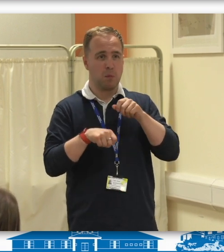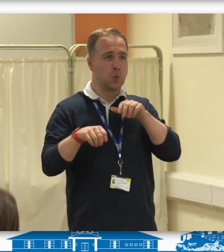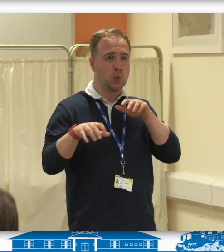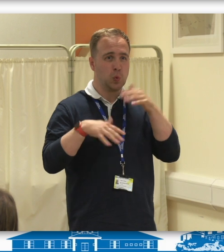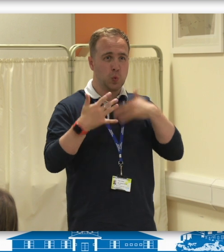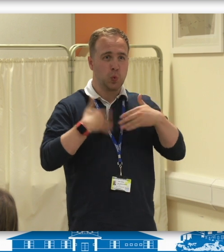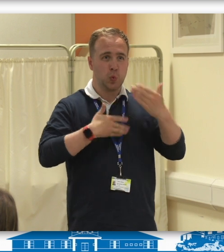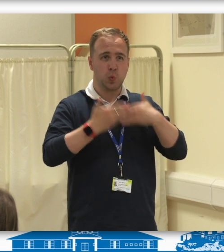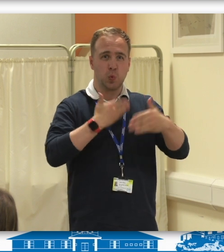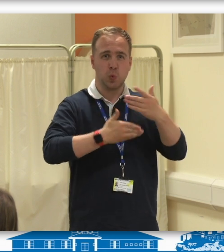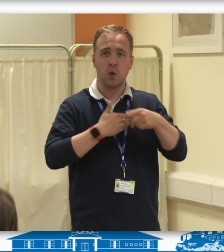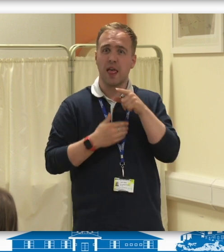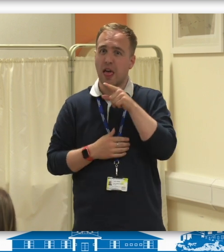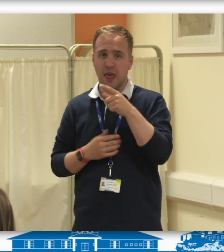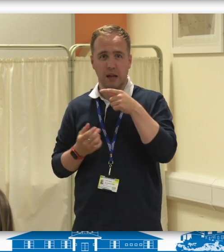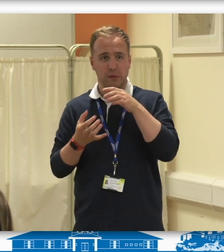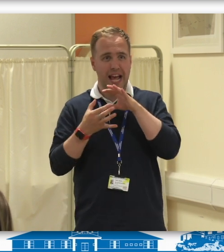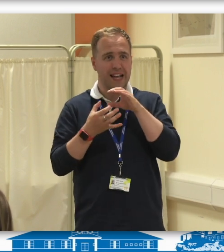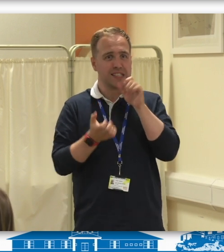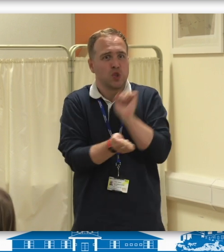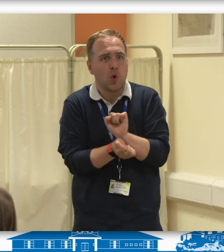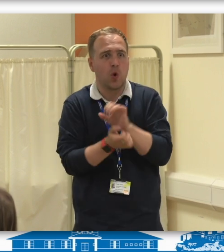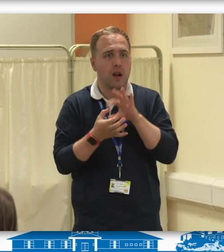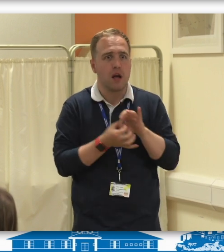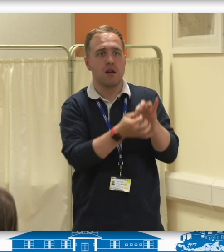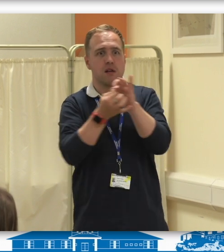you can see that this can become a vicious circle.